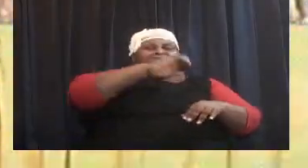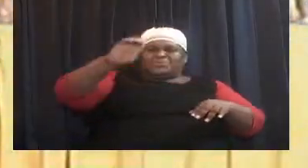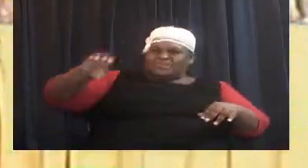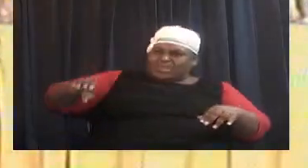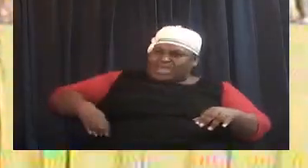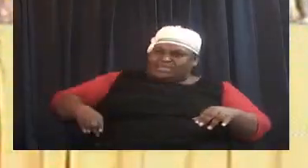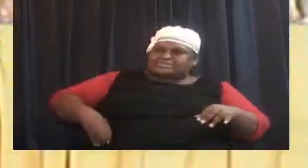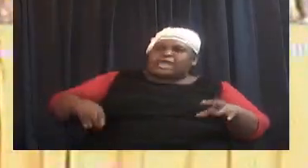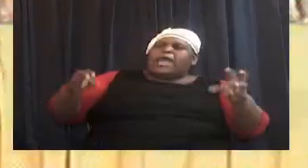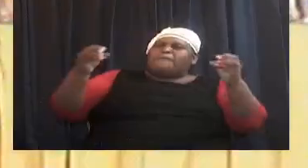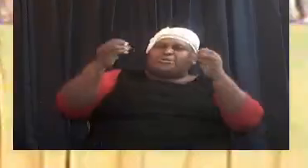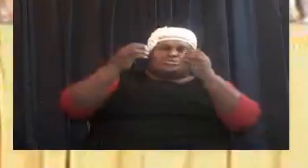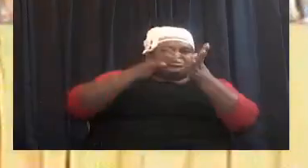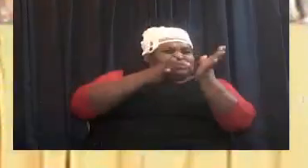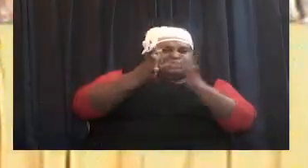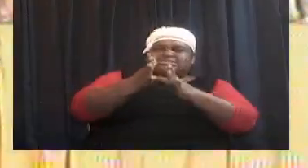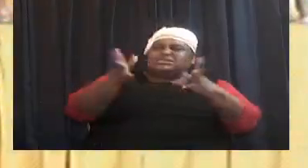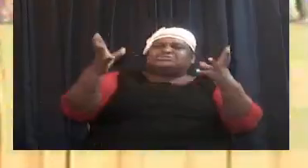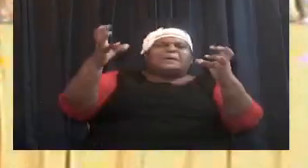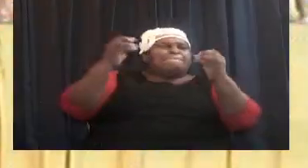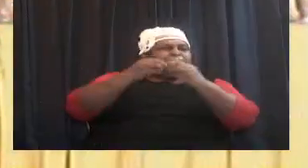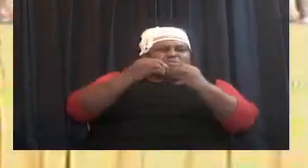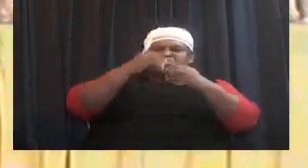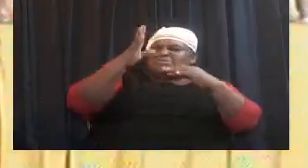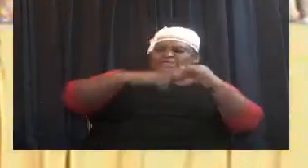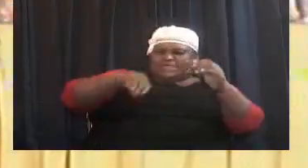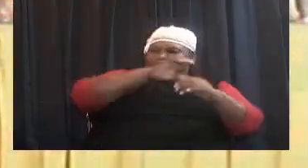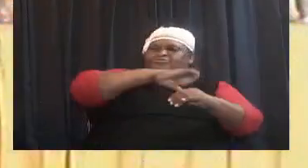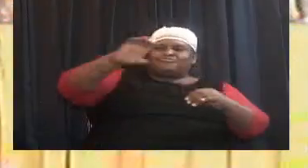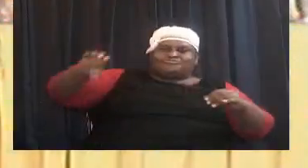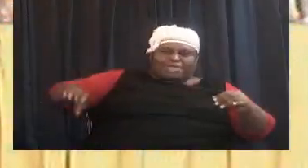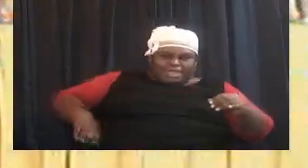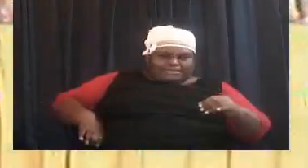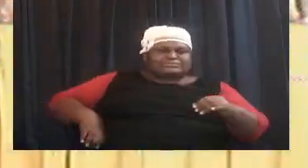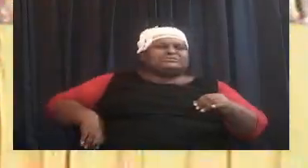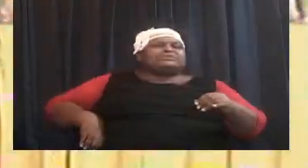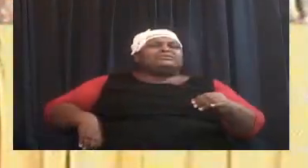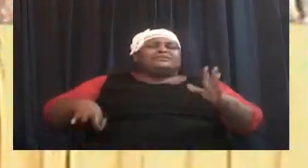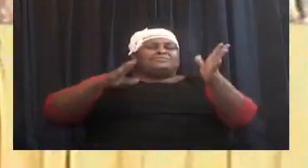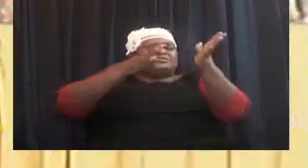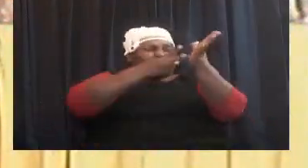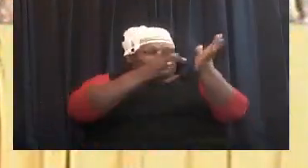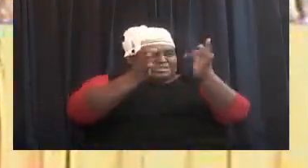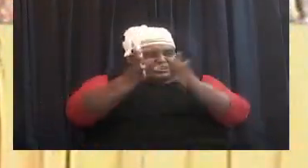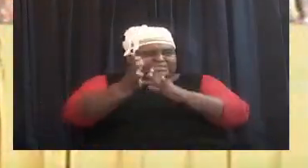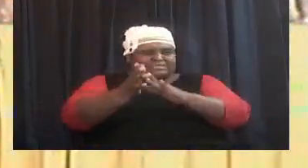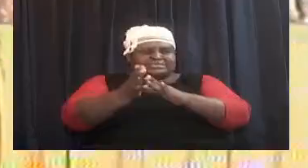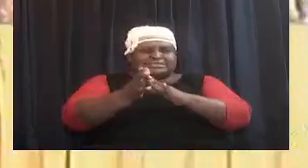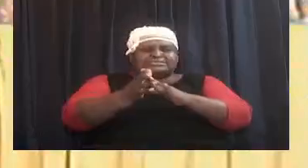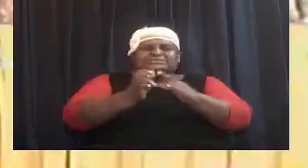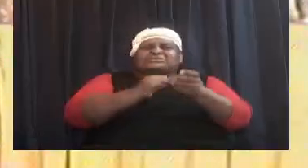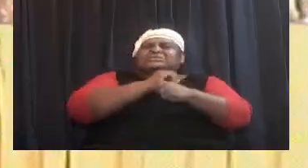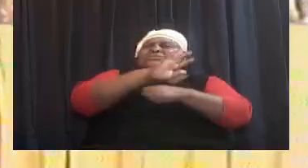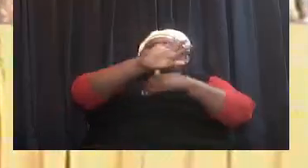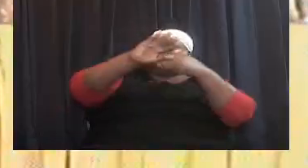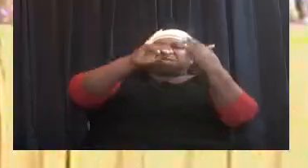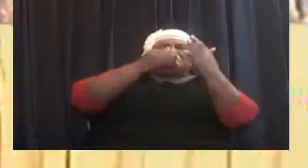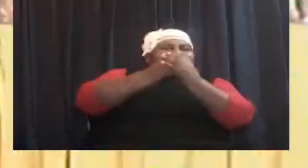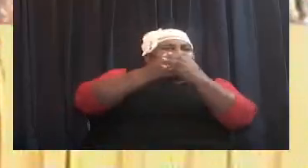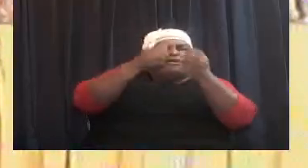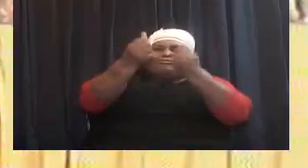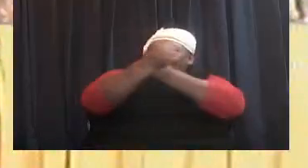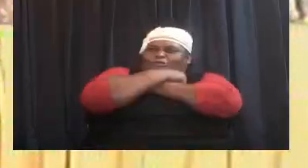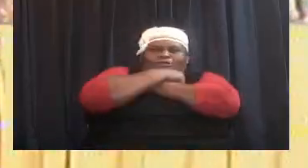he was more than just the Christ. He was the embodiment of love.